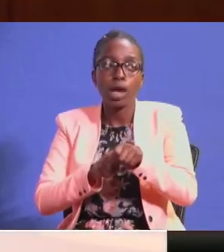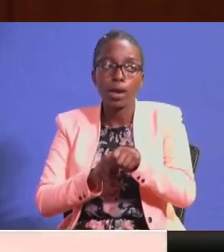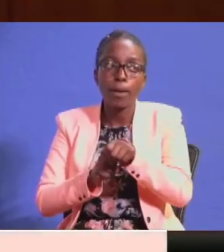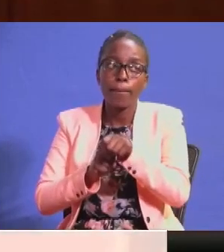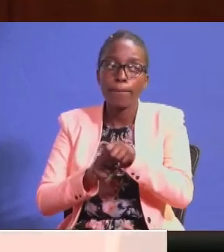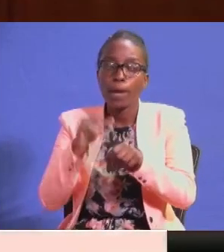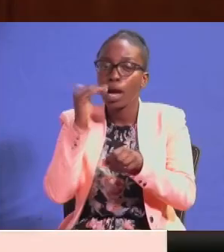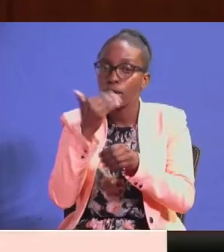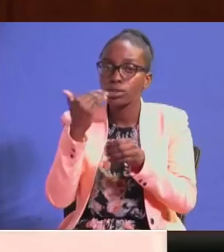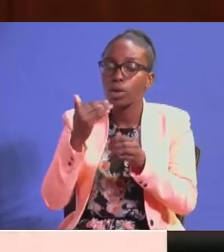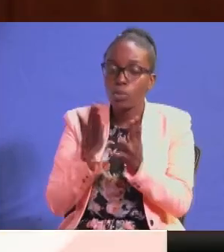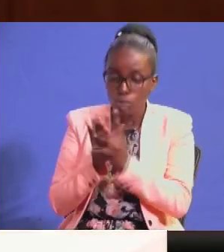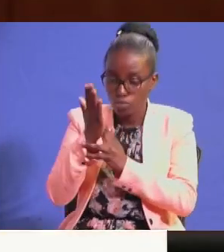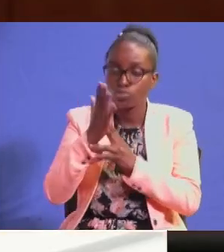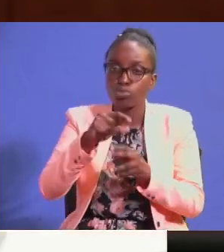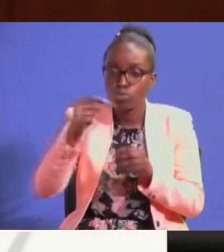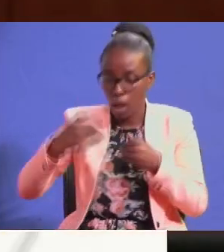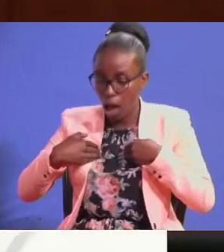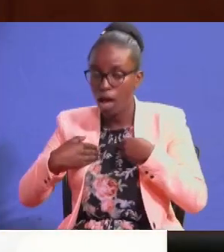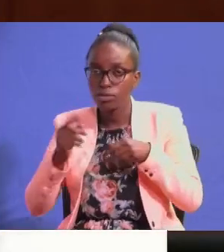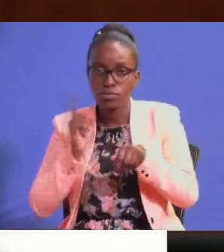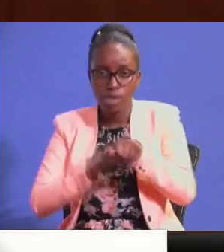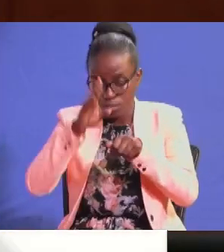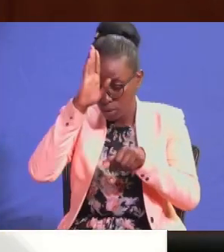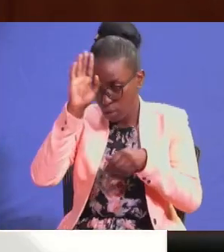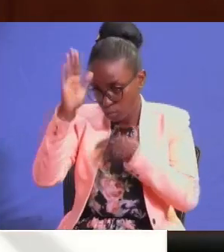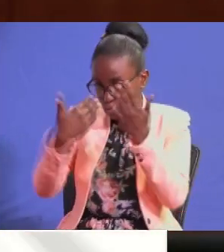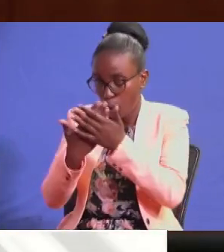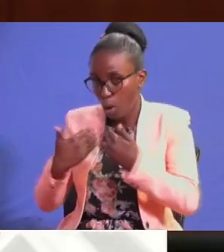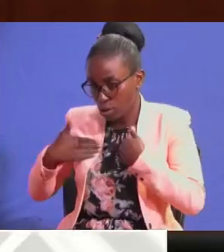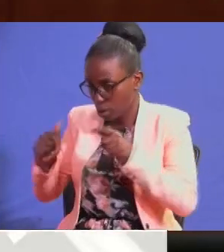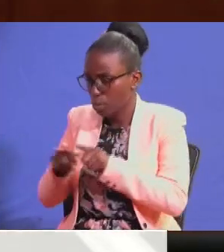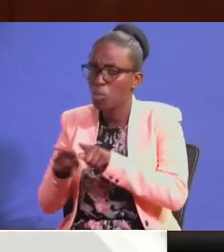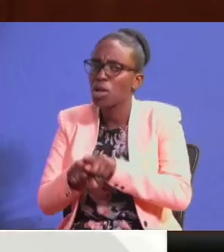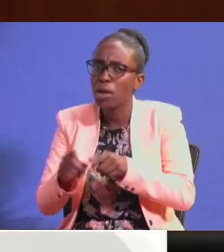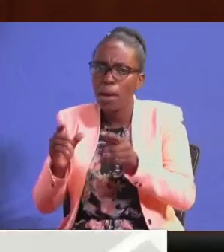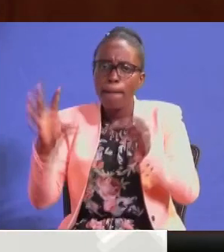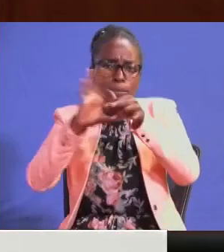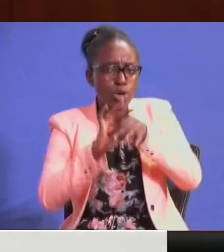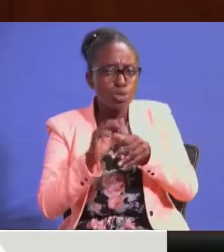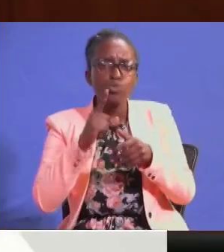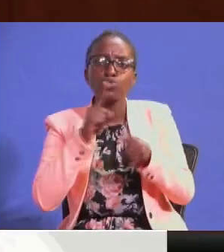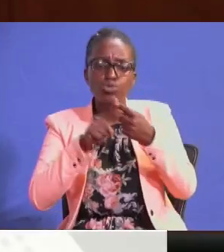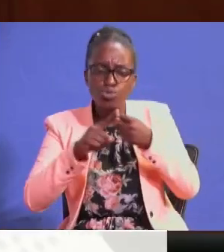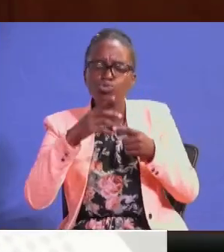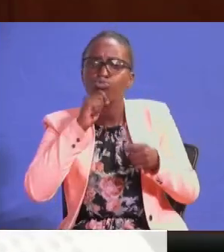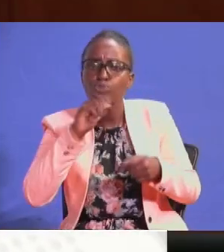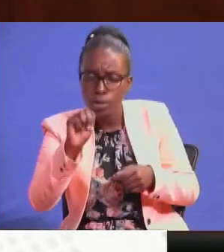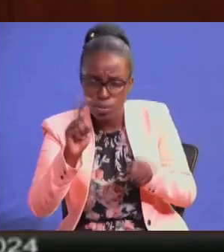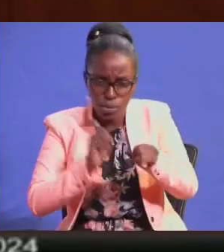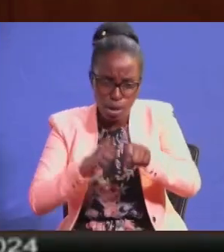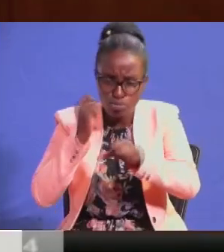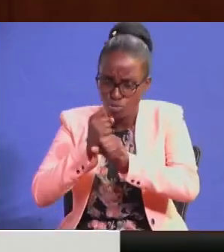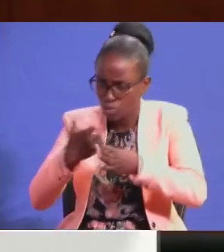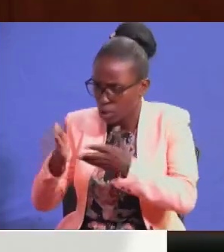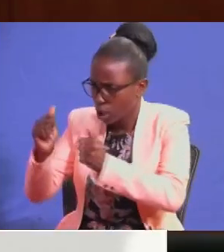through all the companies and they did not deny that either of them belongs to him. All he did was to say that he registered